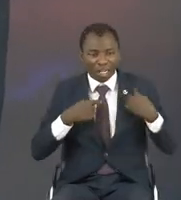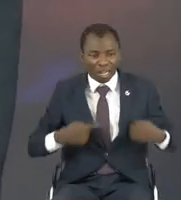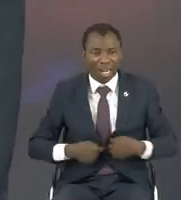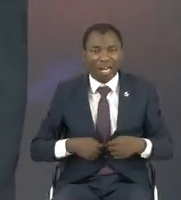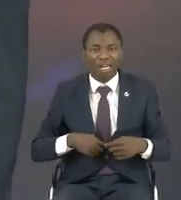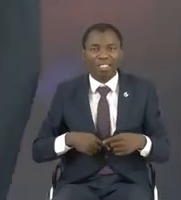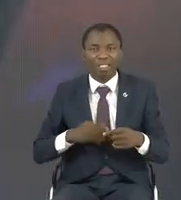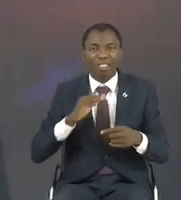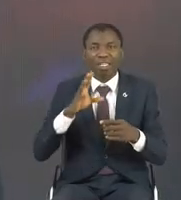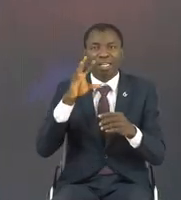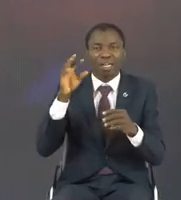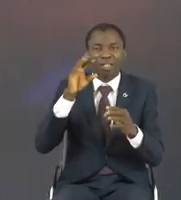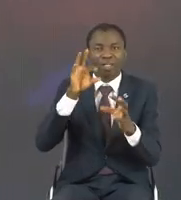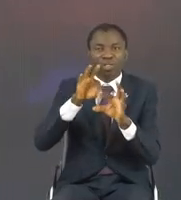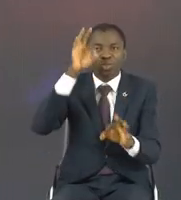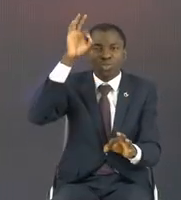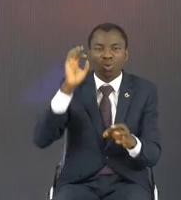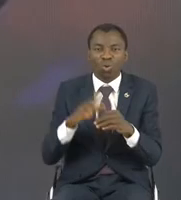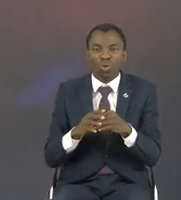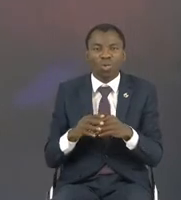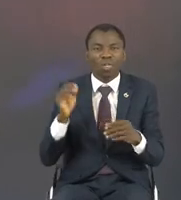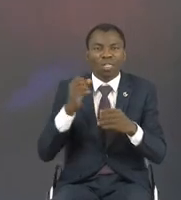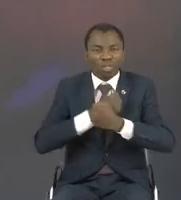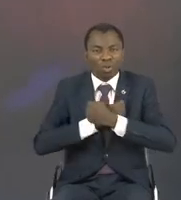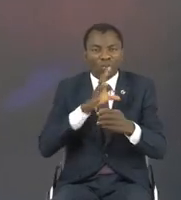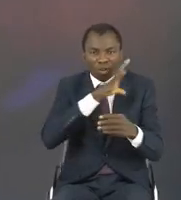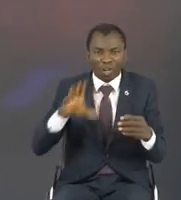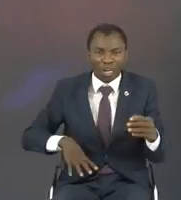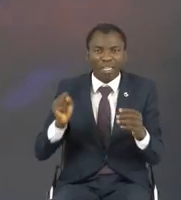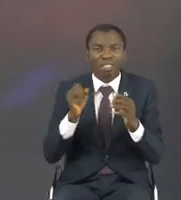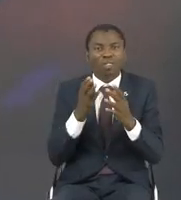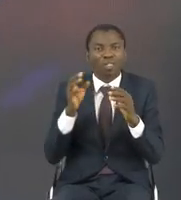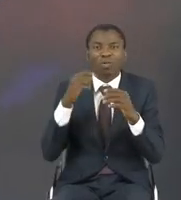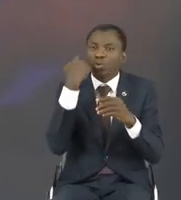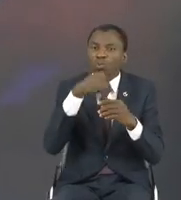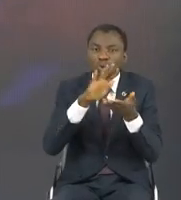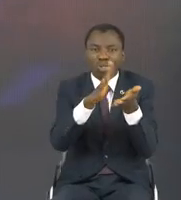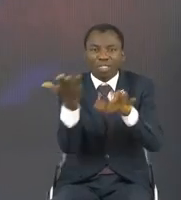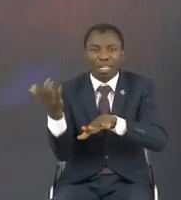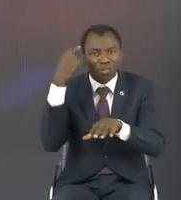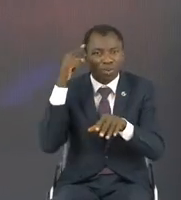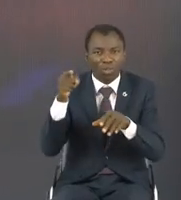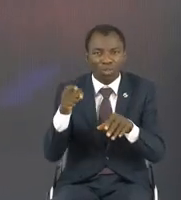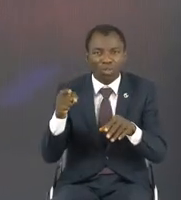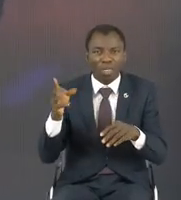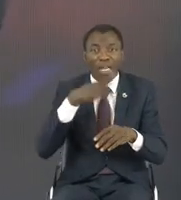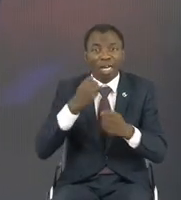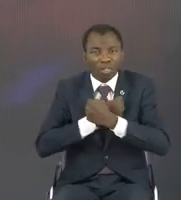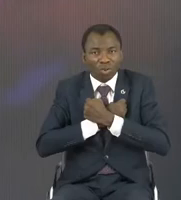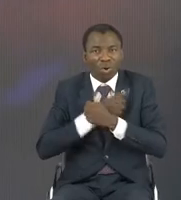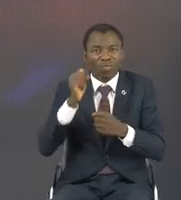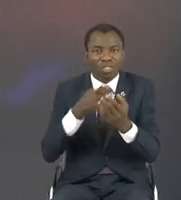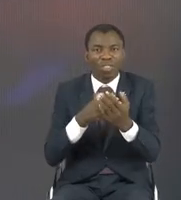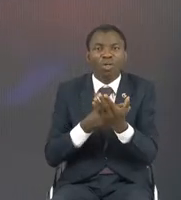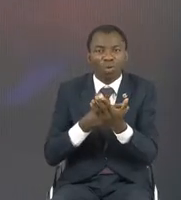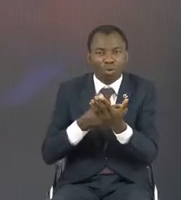your mind, love Christ who died for you, and love the Holy Spirit, and love